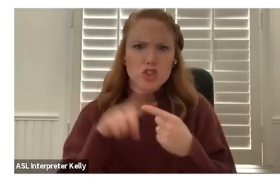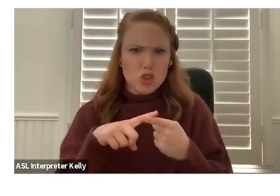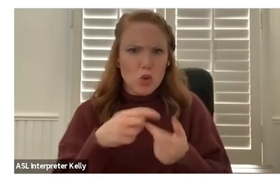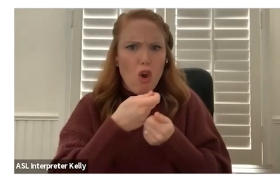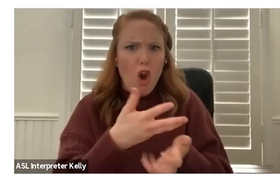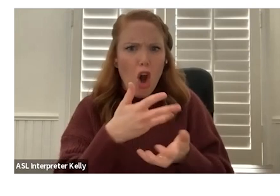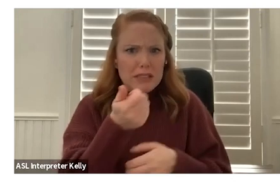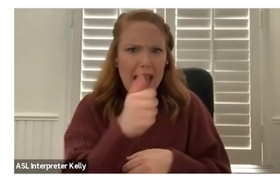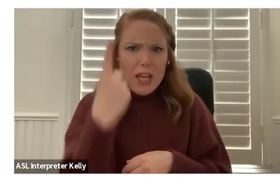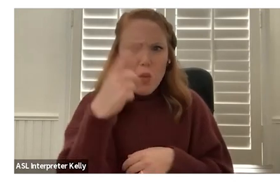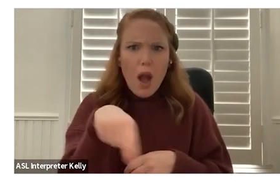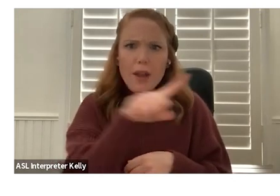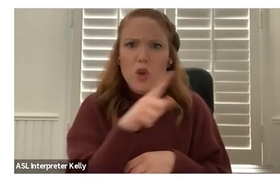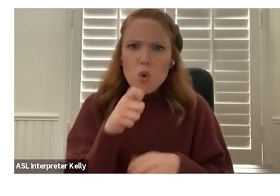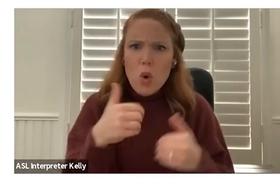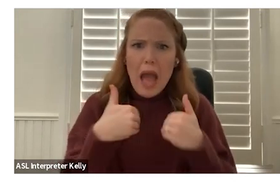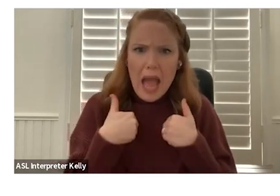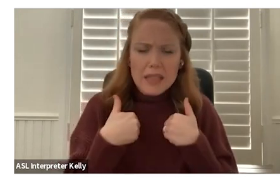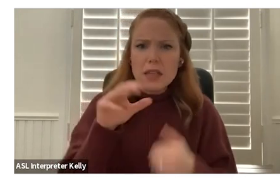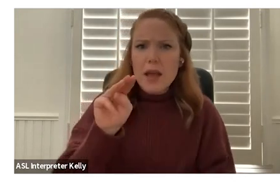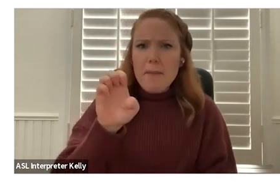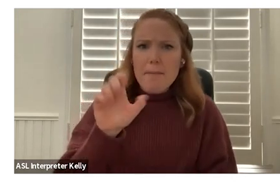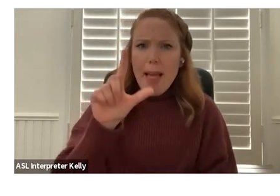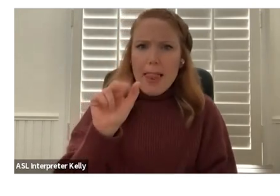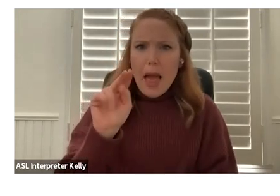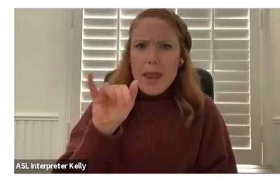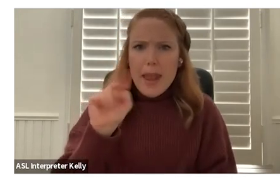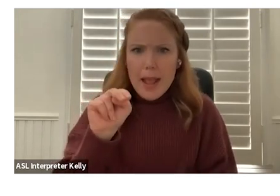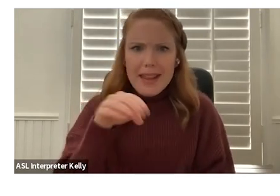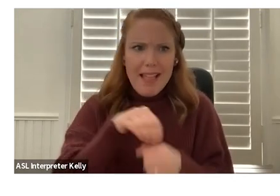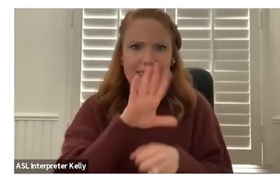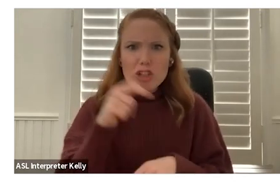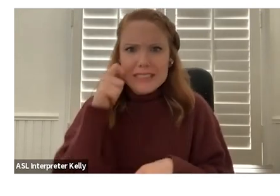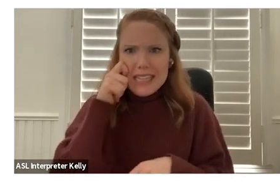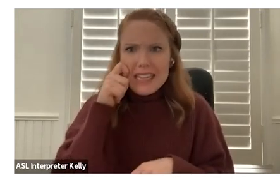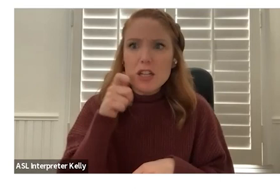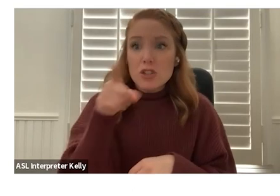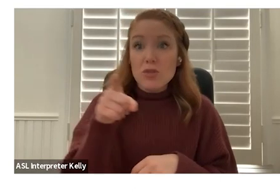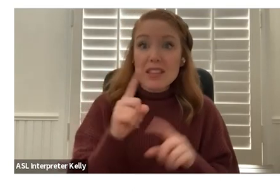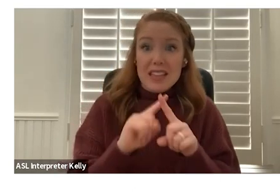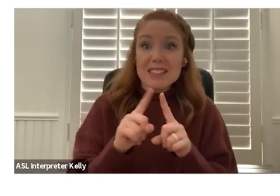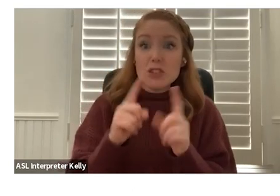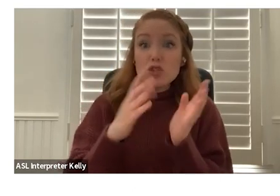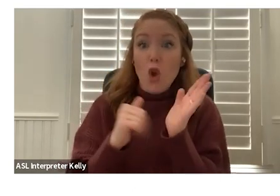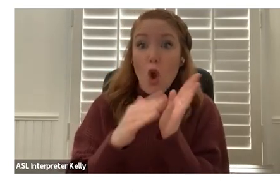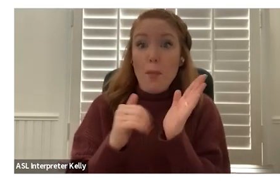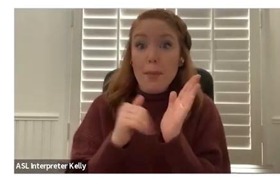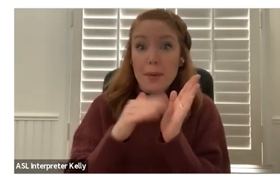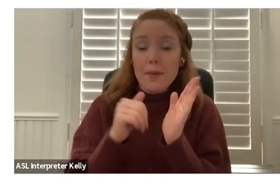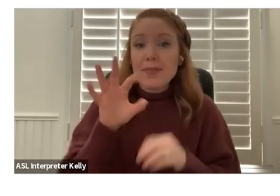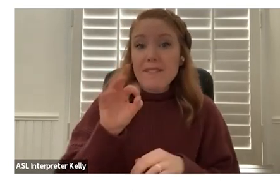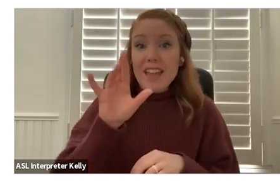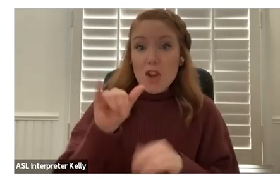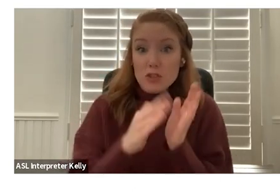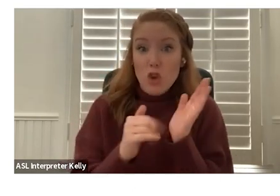advertisements actually have this Orientalist kind of imagery where they place the baby in a bathtub and half the